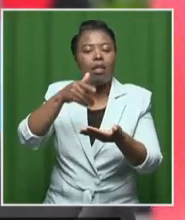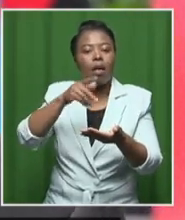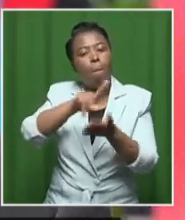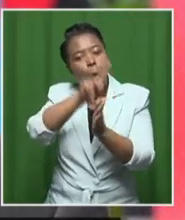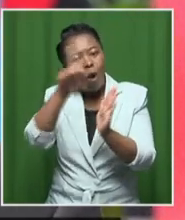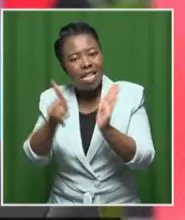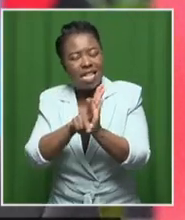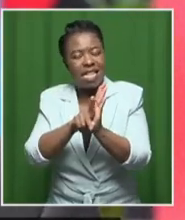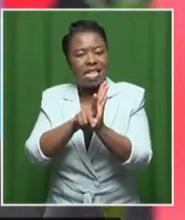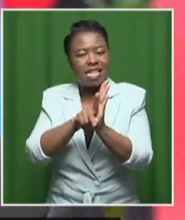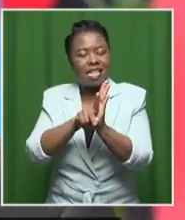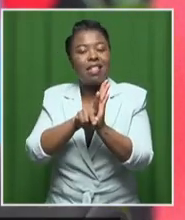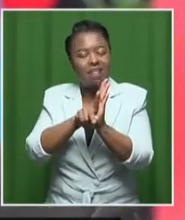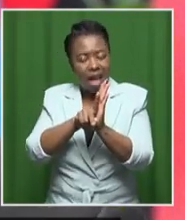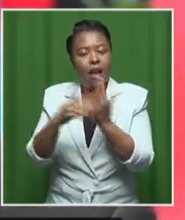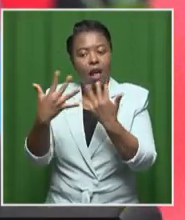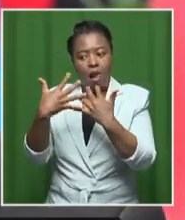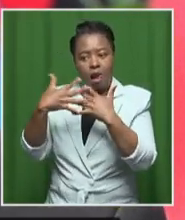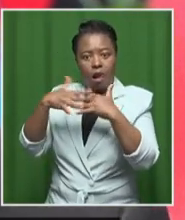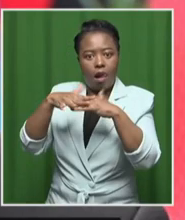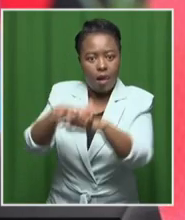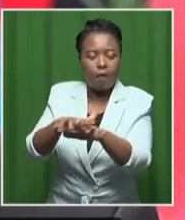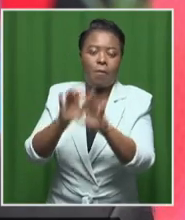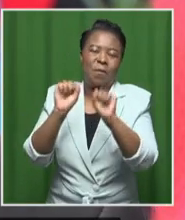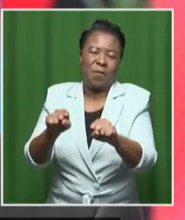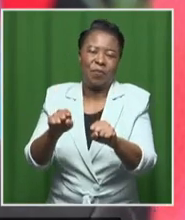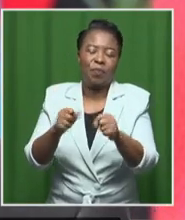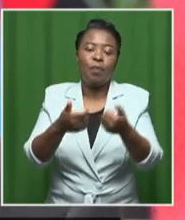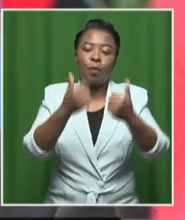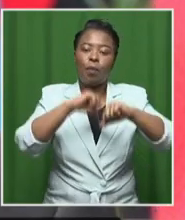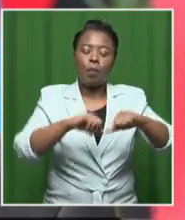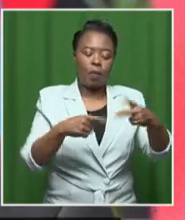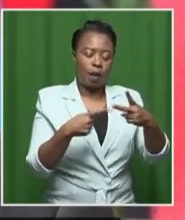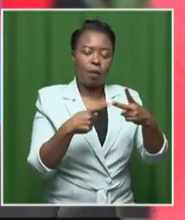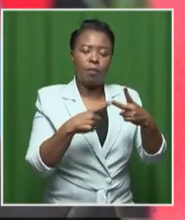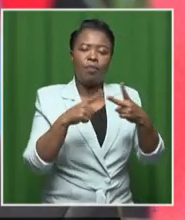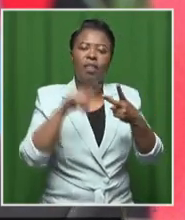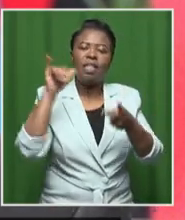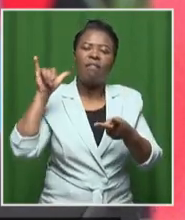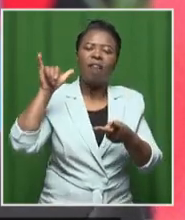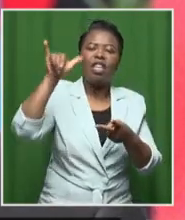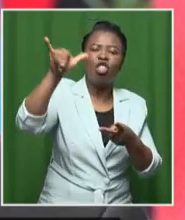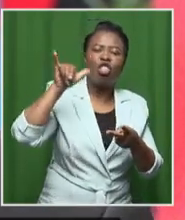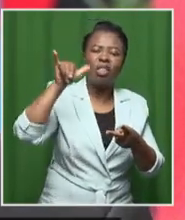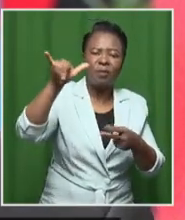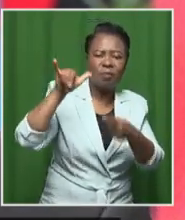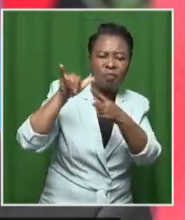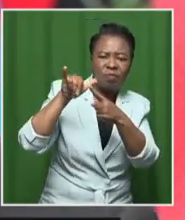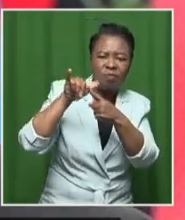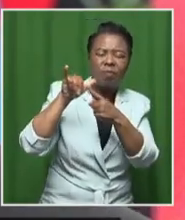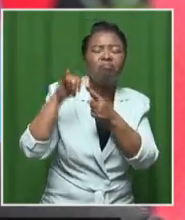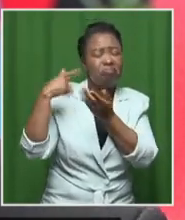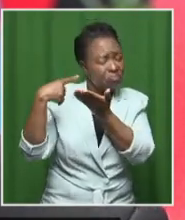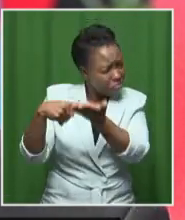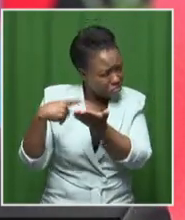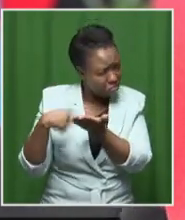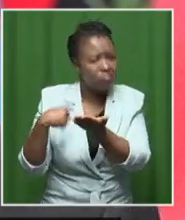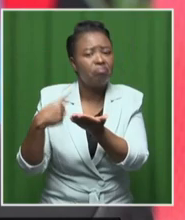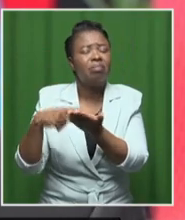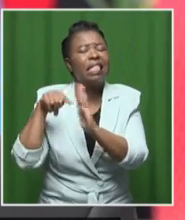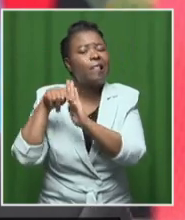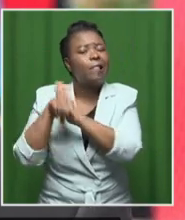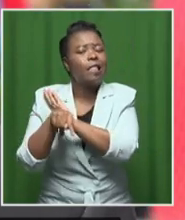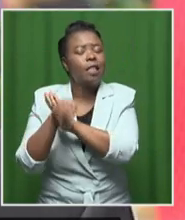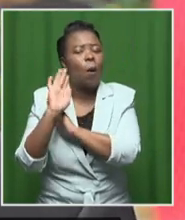implemented. We have also aviation. There will be issues in aviation that will be raised, would have been